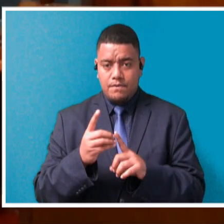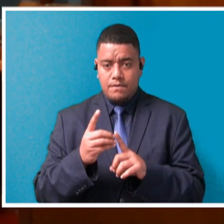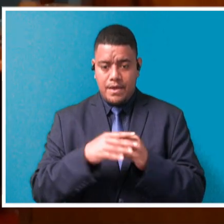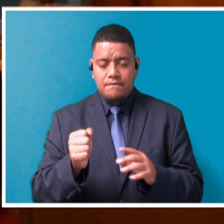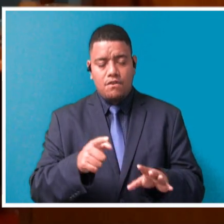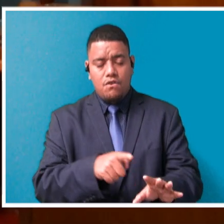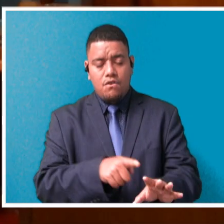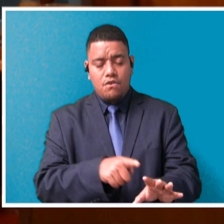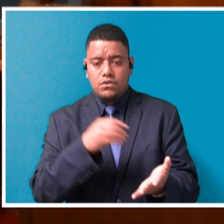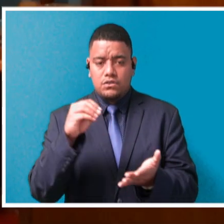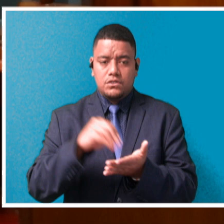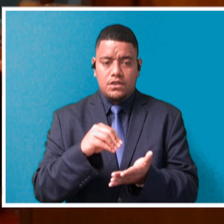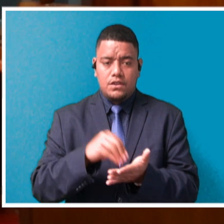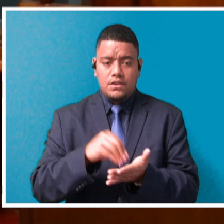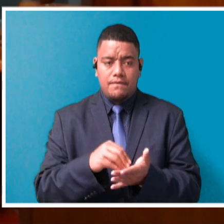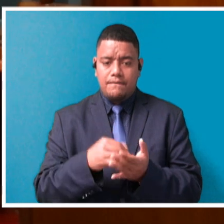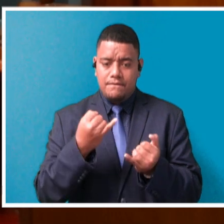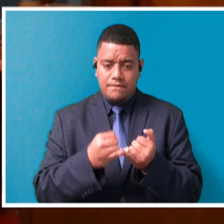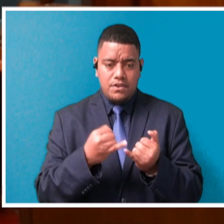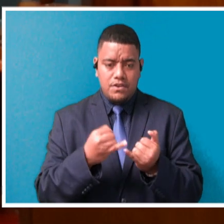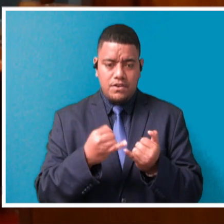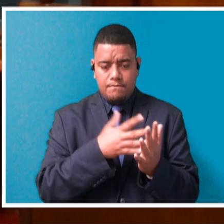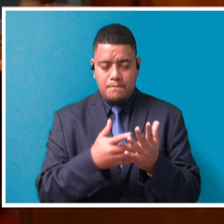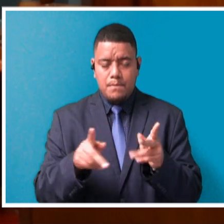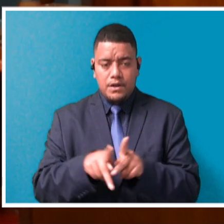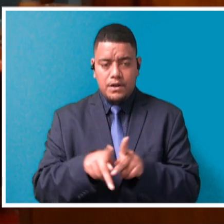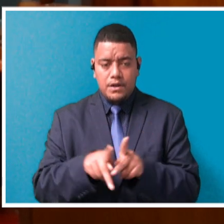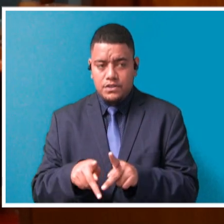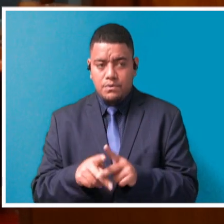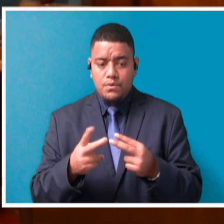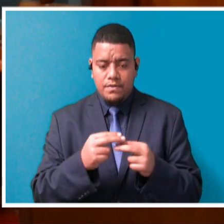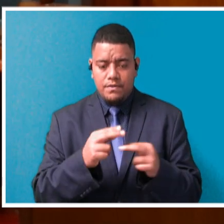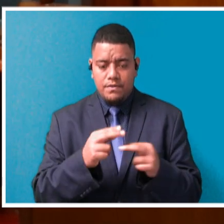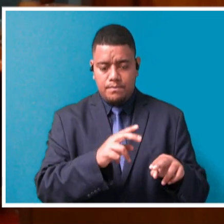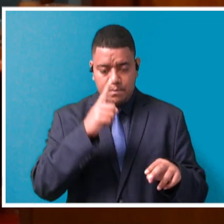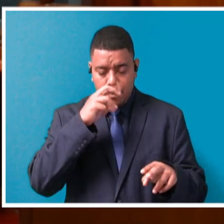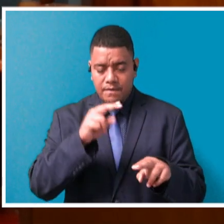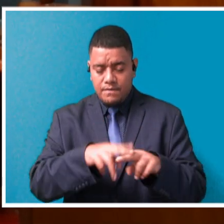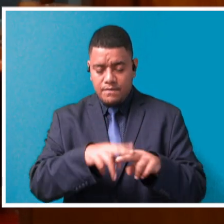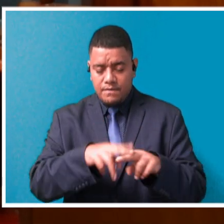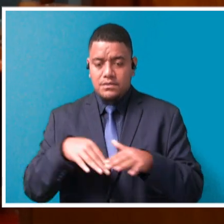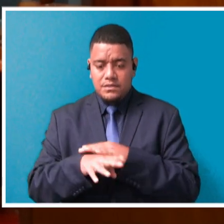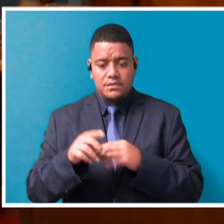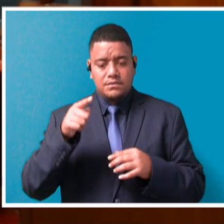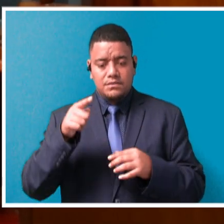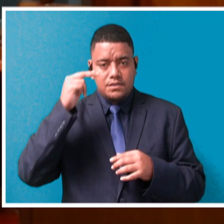long served a very strategic partnership with the people of Fiji in national development